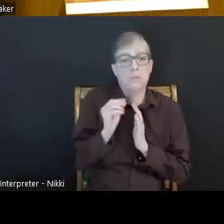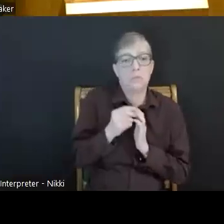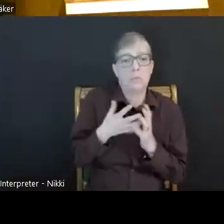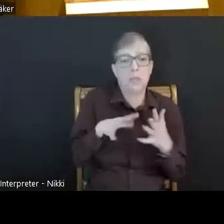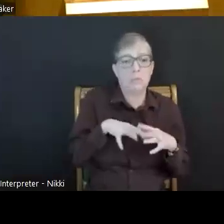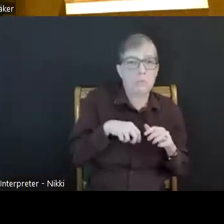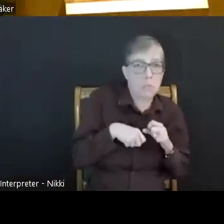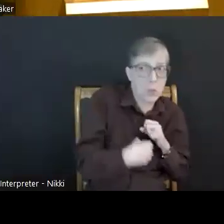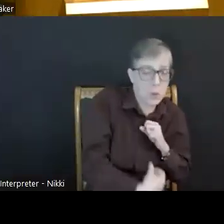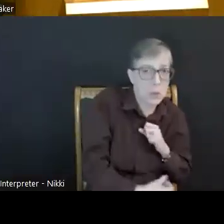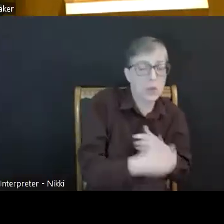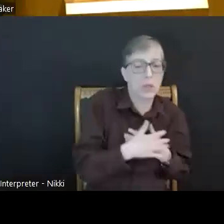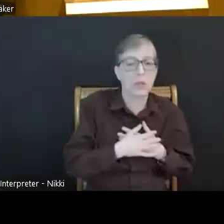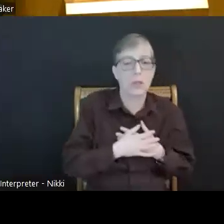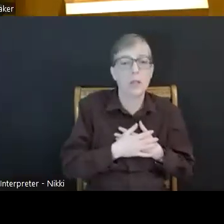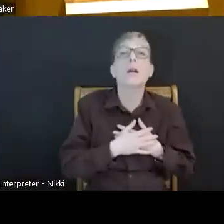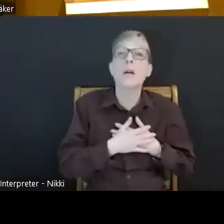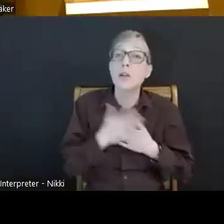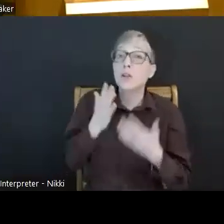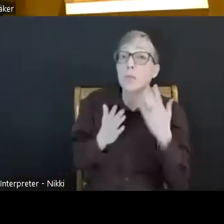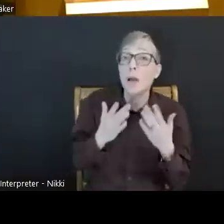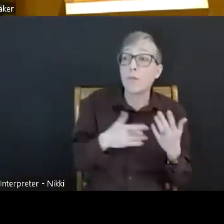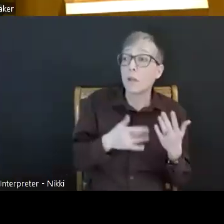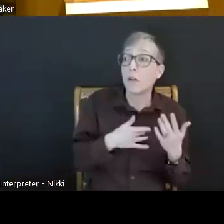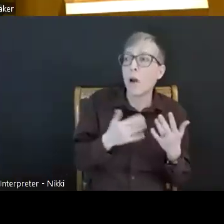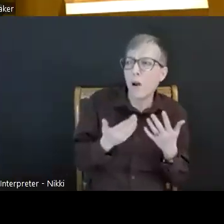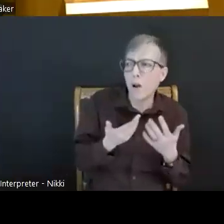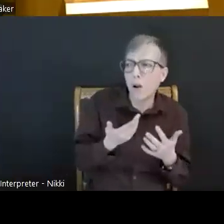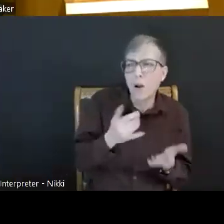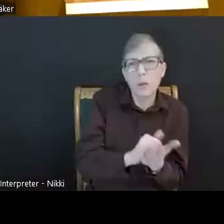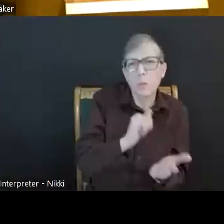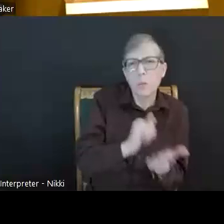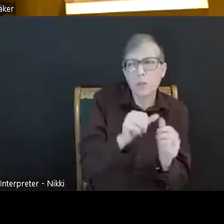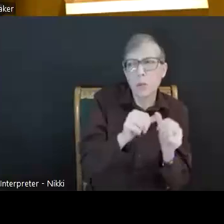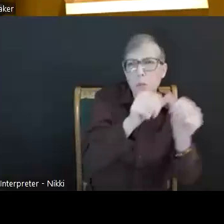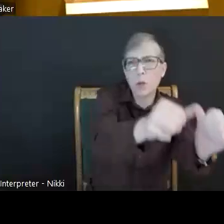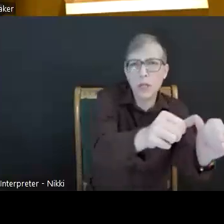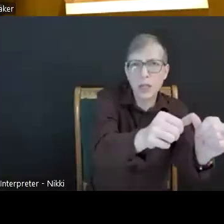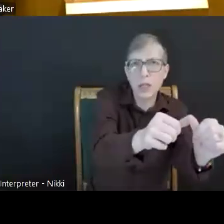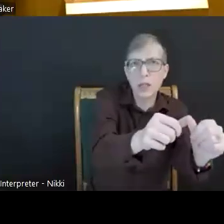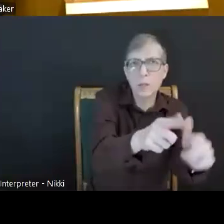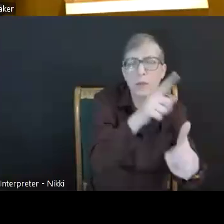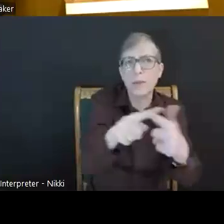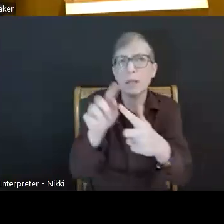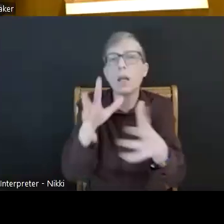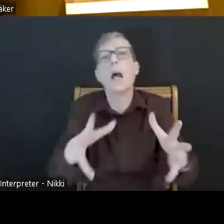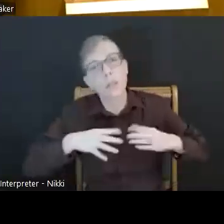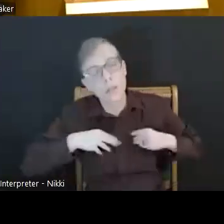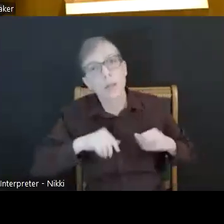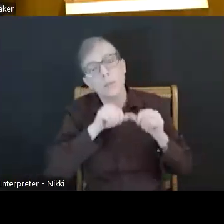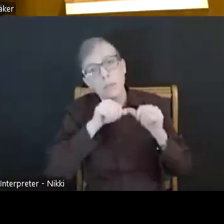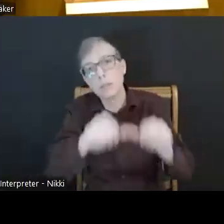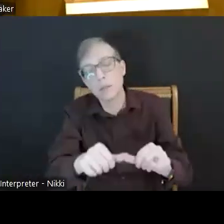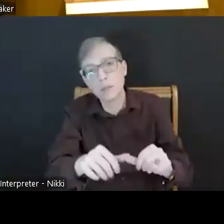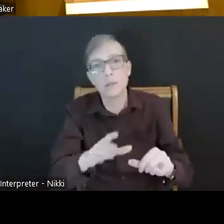happening or believe it can't be permanent, but after a while, you begin to wonder how you can go on being yourself. So it's as if the task